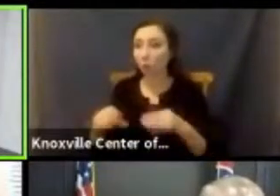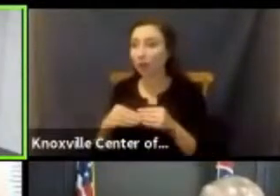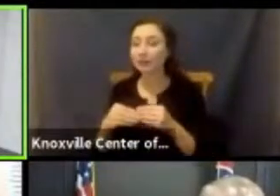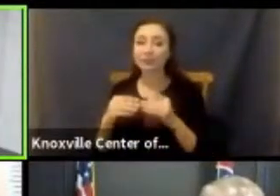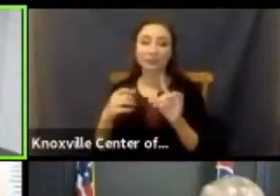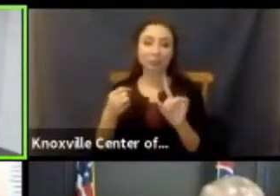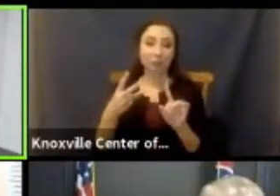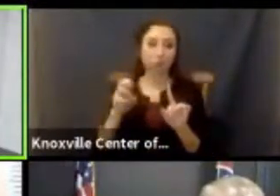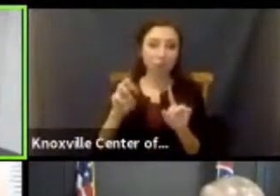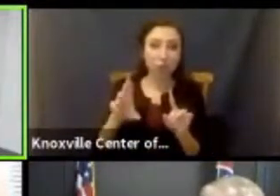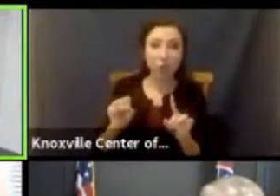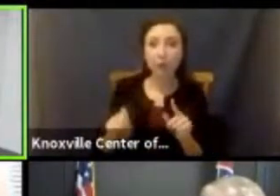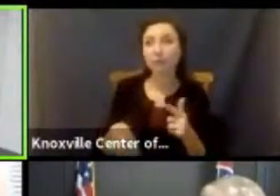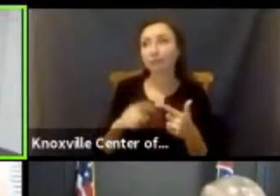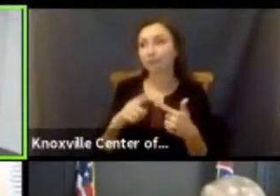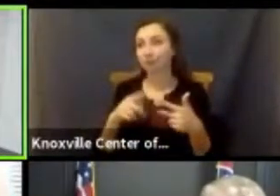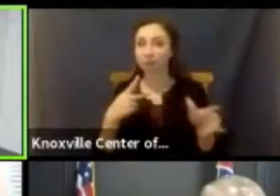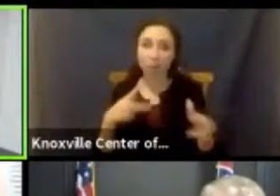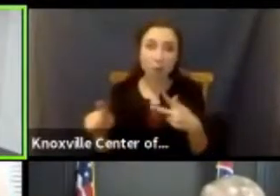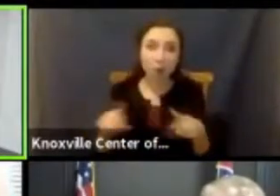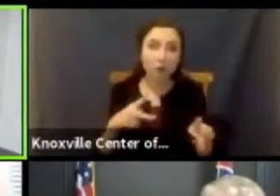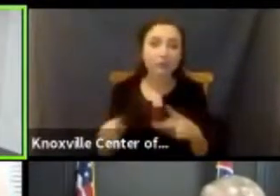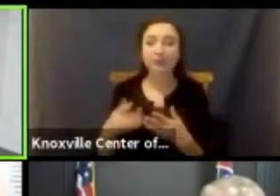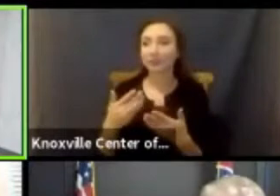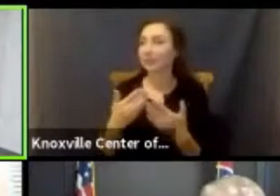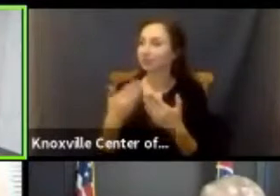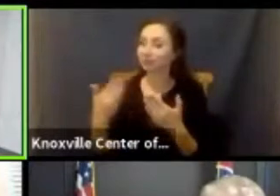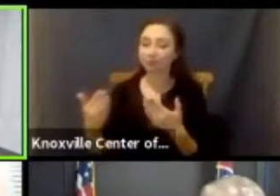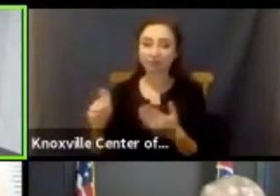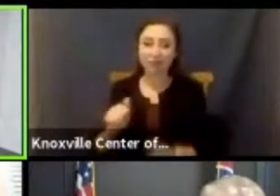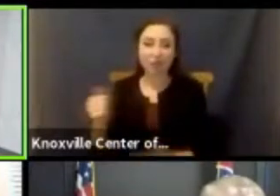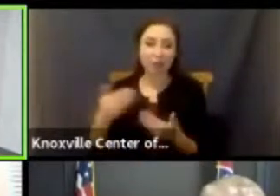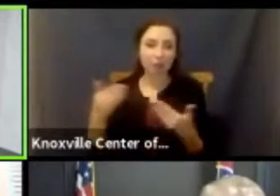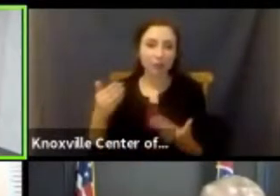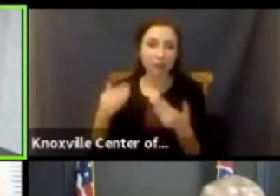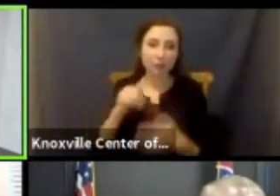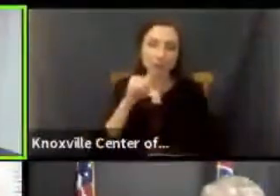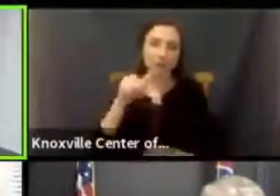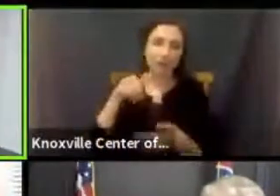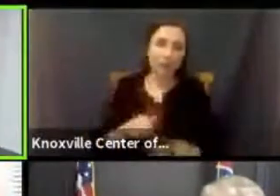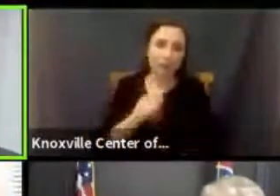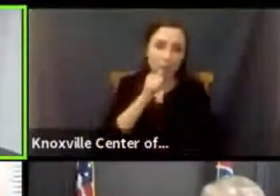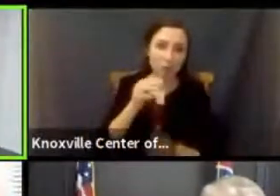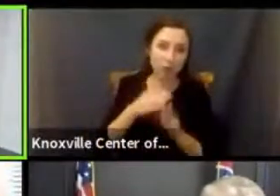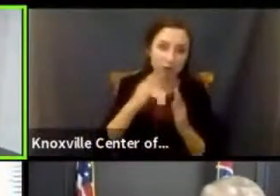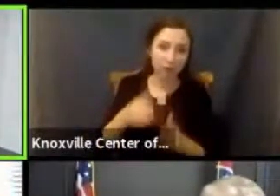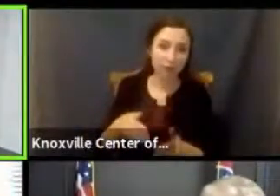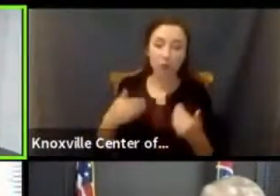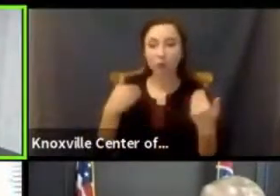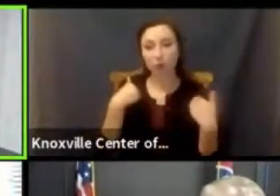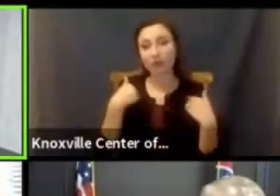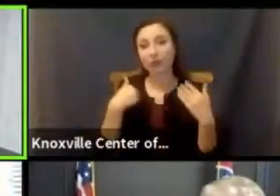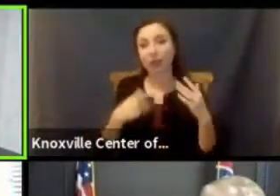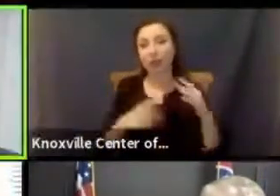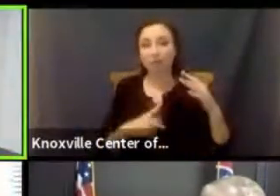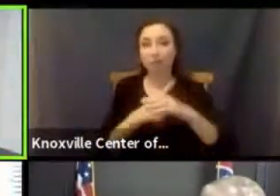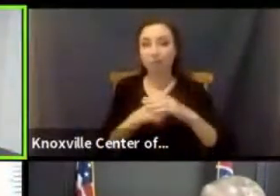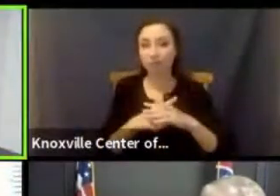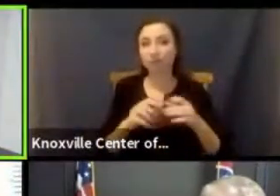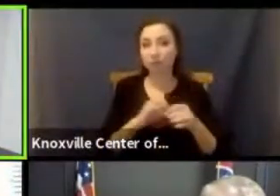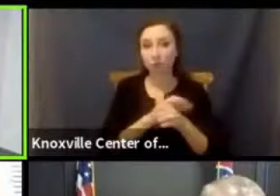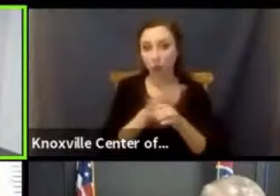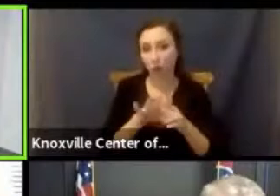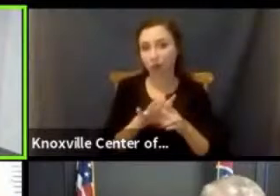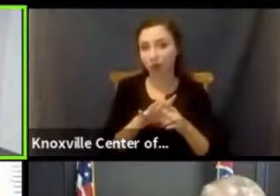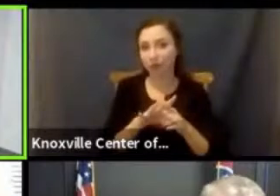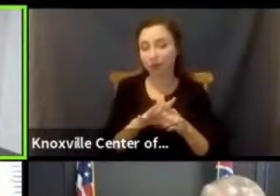and other things that people have that may not be in a private home. Where we end up having cases from those